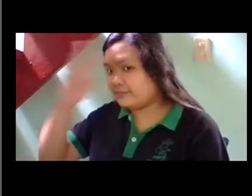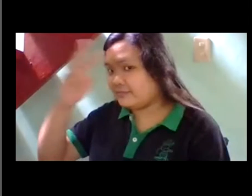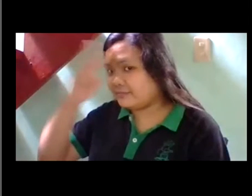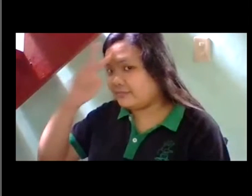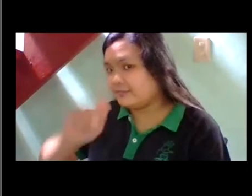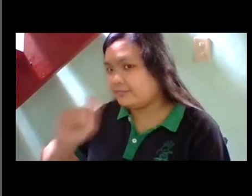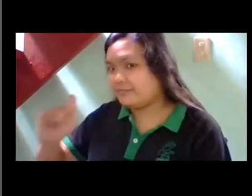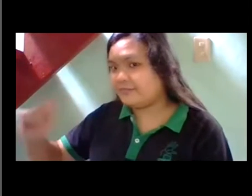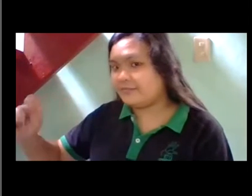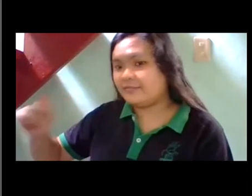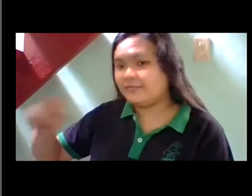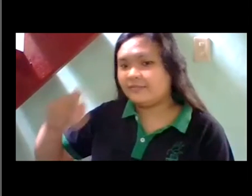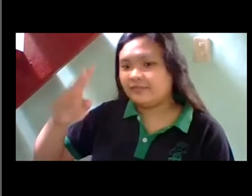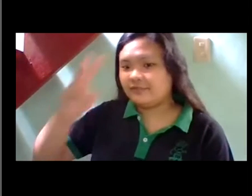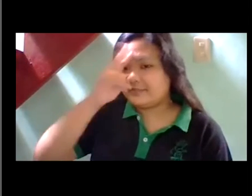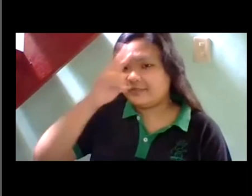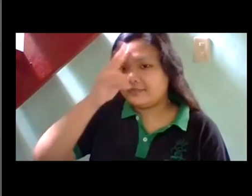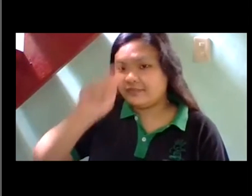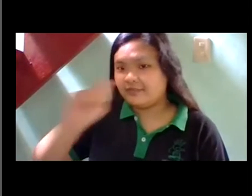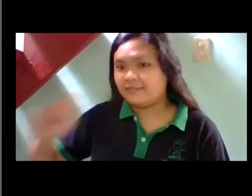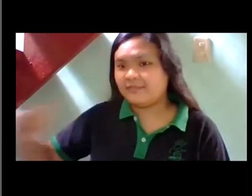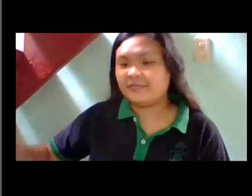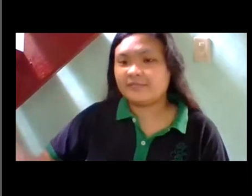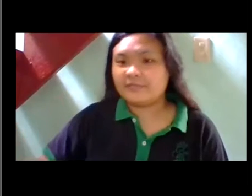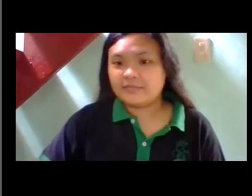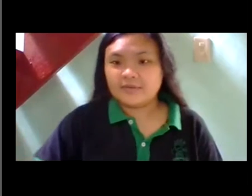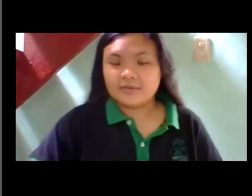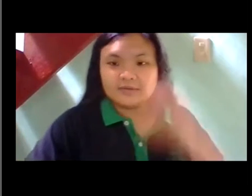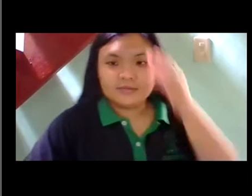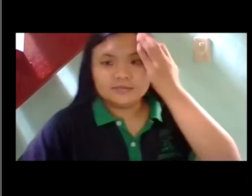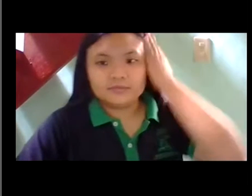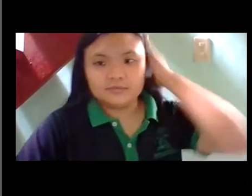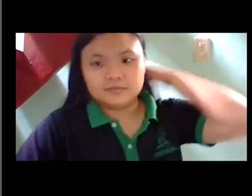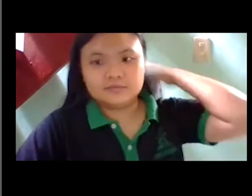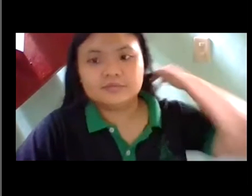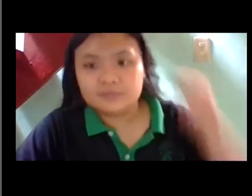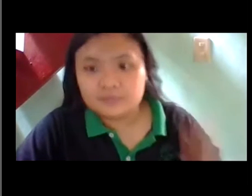And here's pencil. Okay. What does the first part of that sign mean?